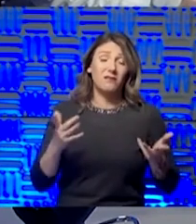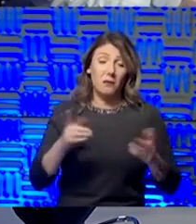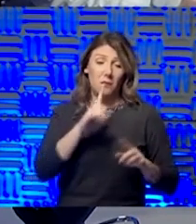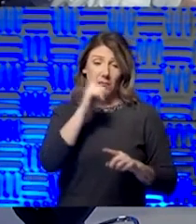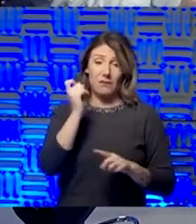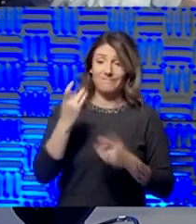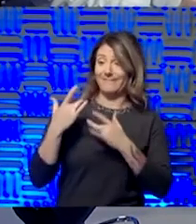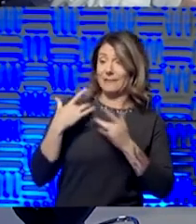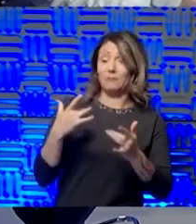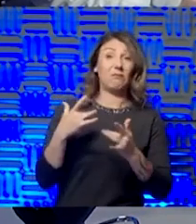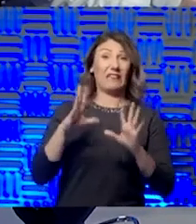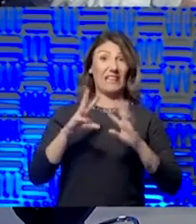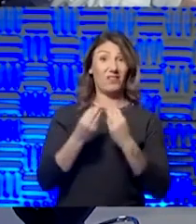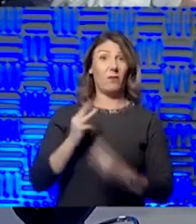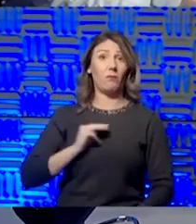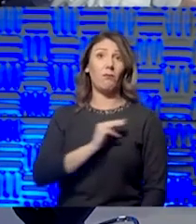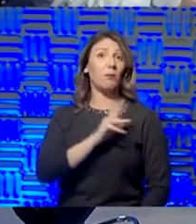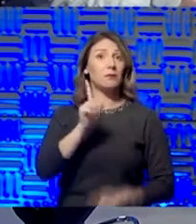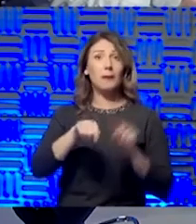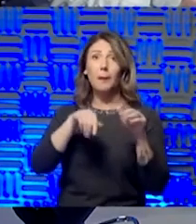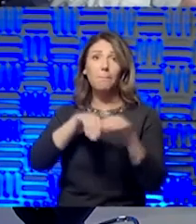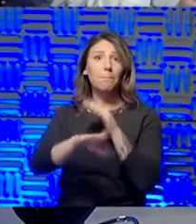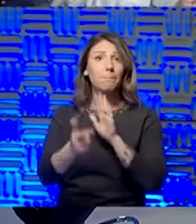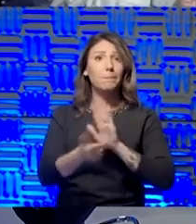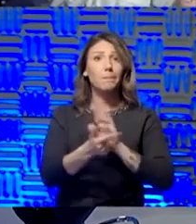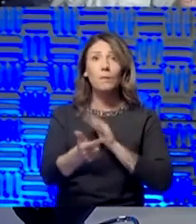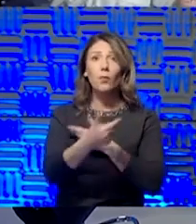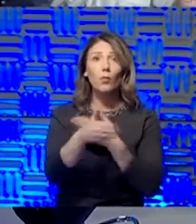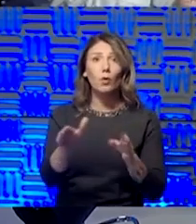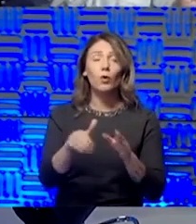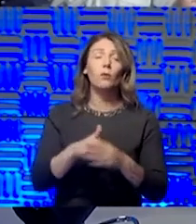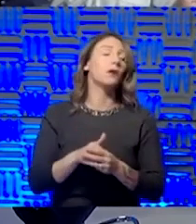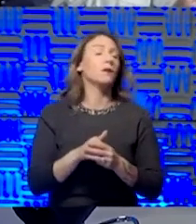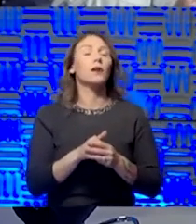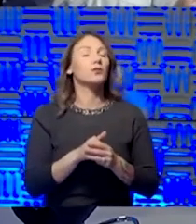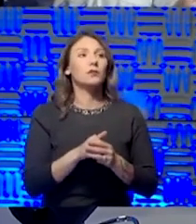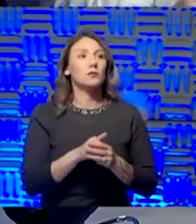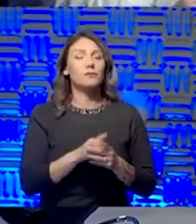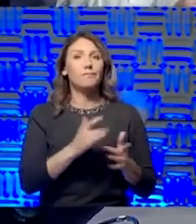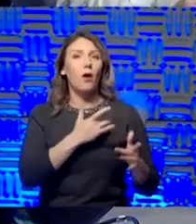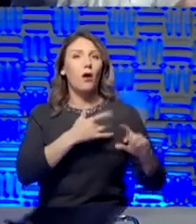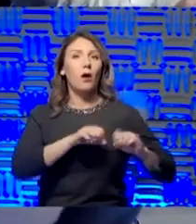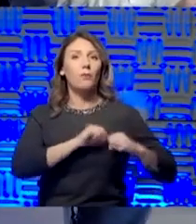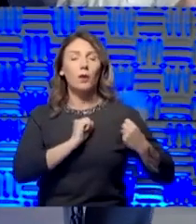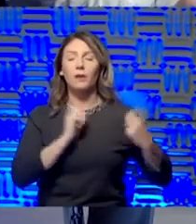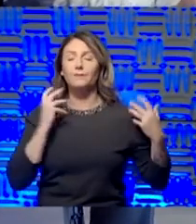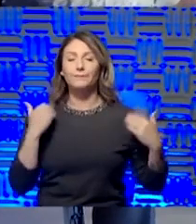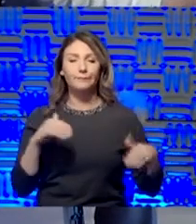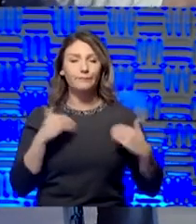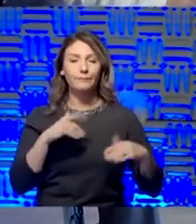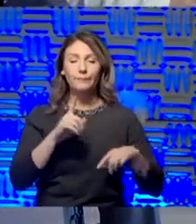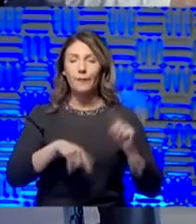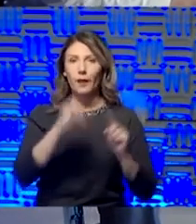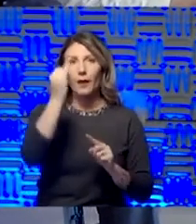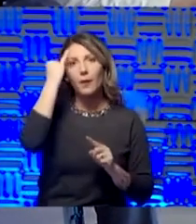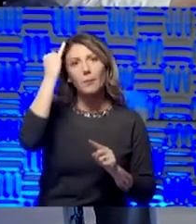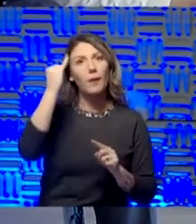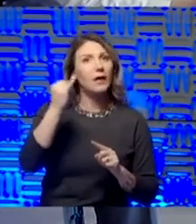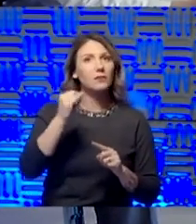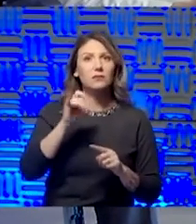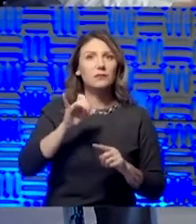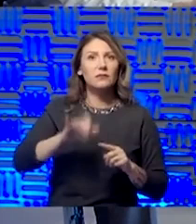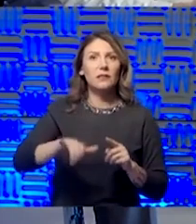allowed into the room. Yeah, that's just, as a critical care doc, that's just heartbreaking. I can't imagine the degree of